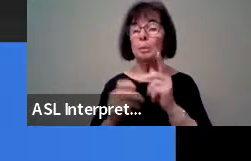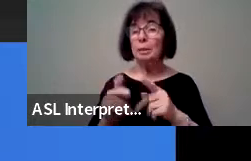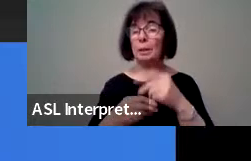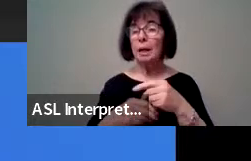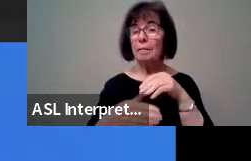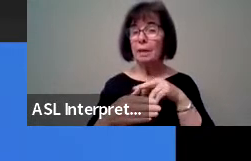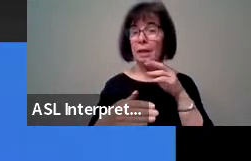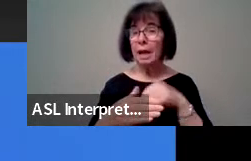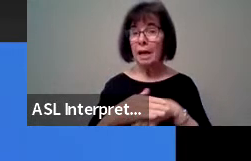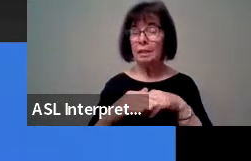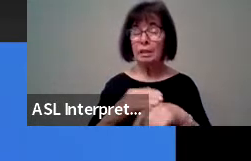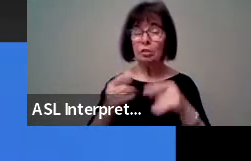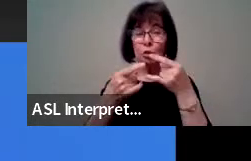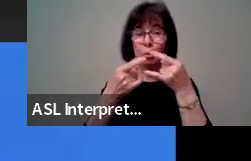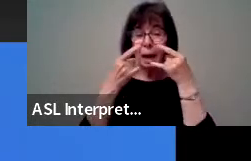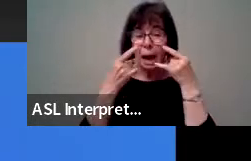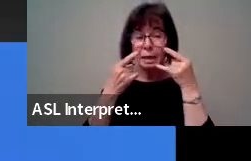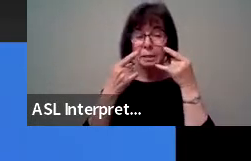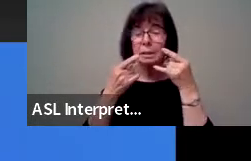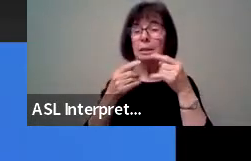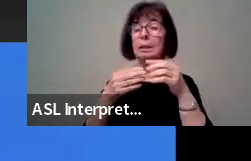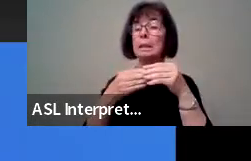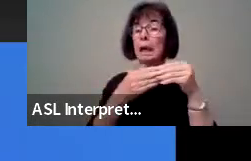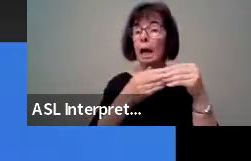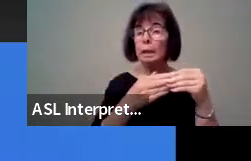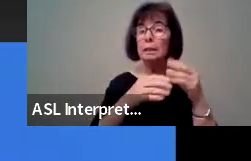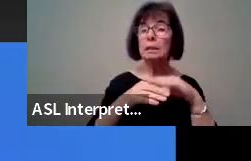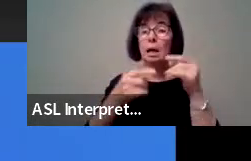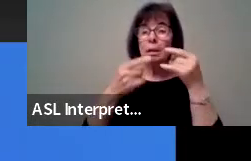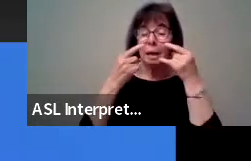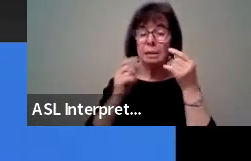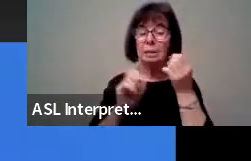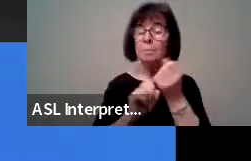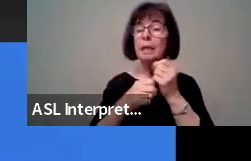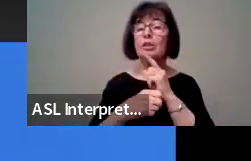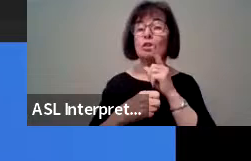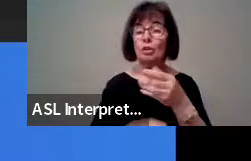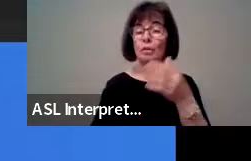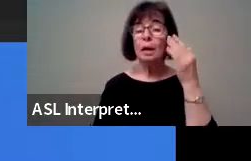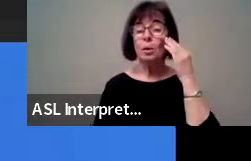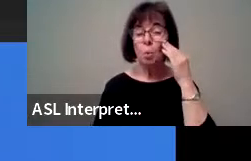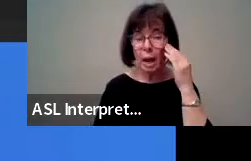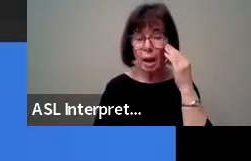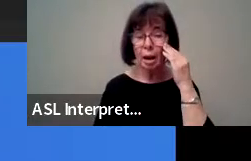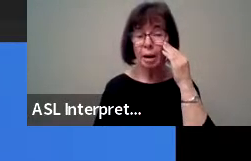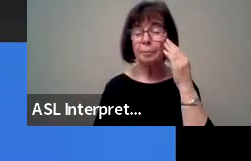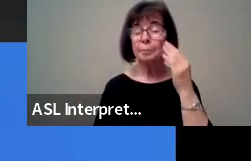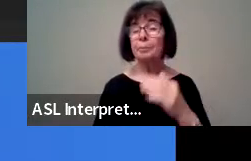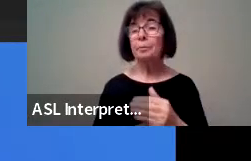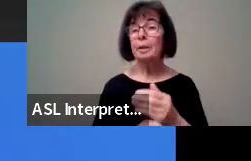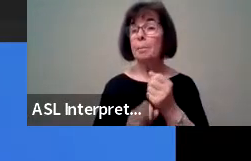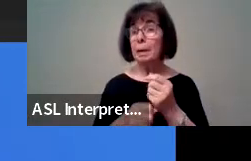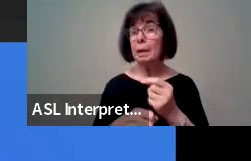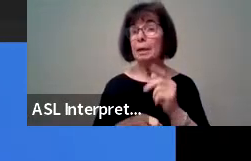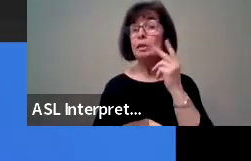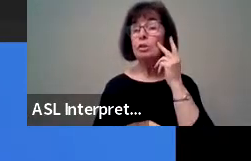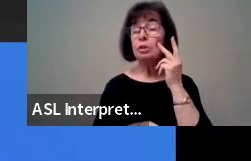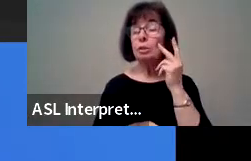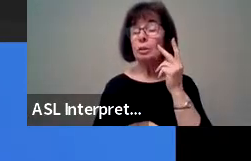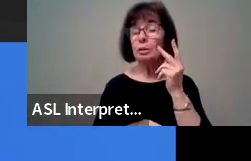masks, what masks are appropriate, making sure there's awareness for people and making sure people